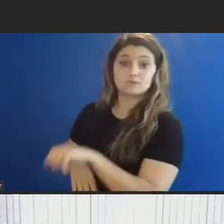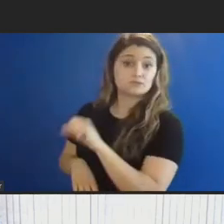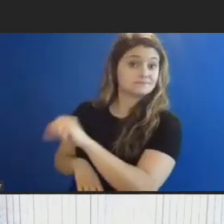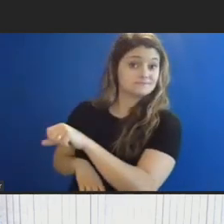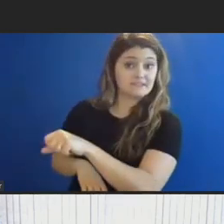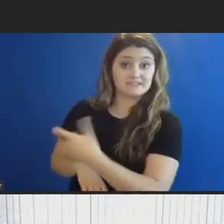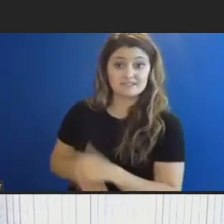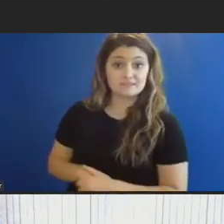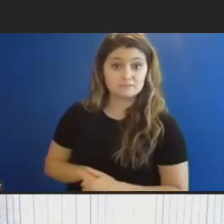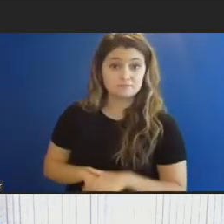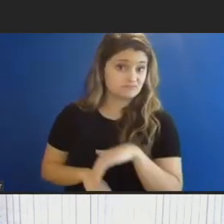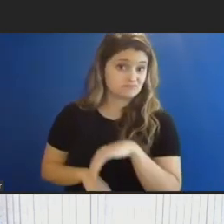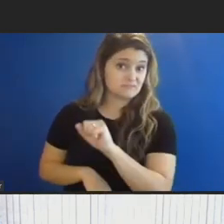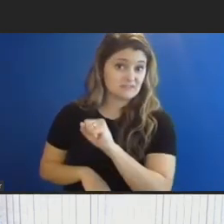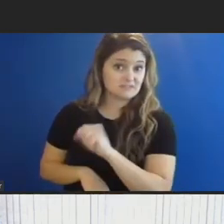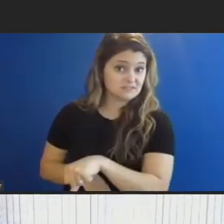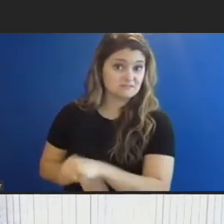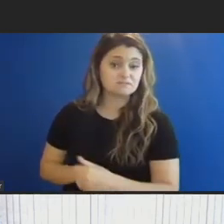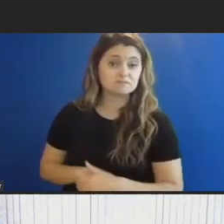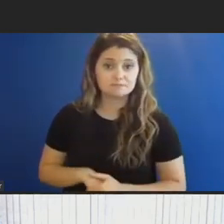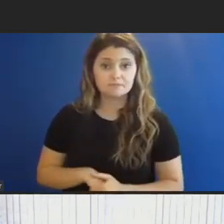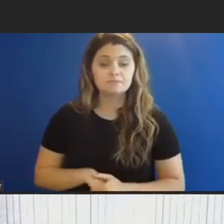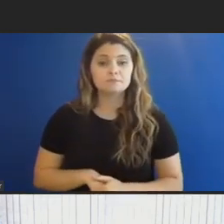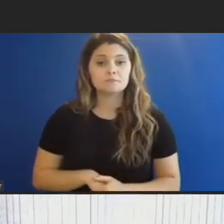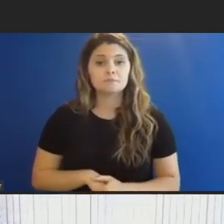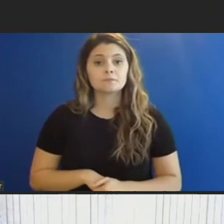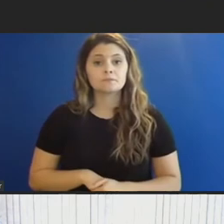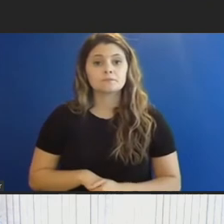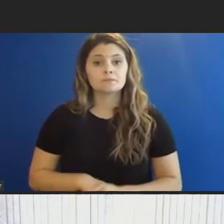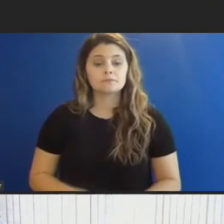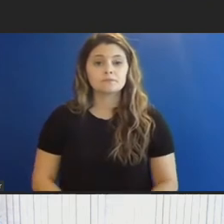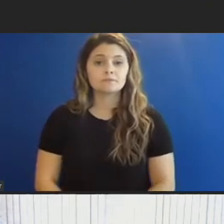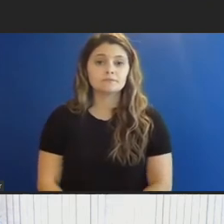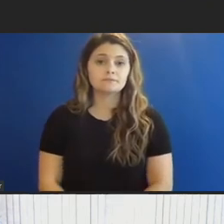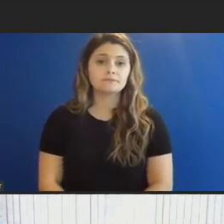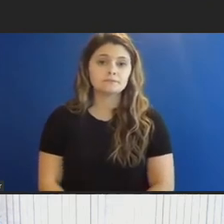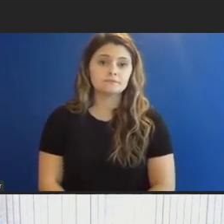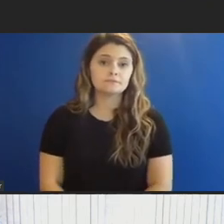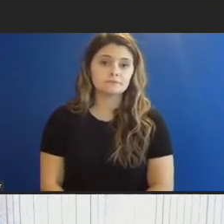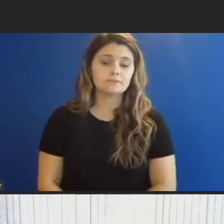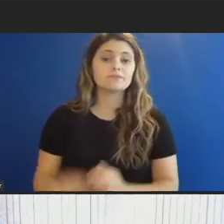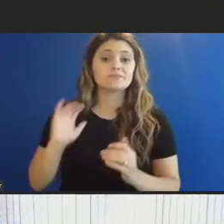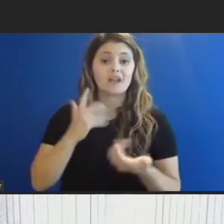yes, unequivocally yes. Our large